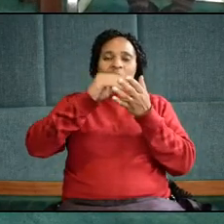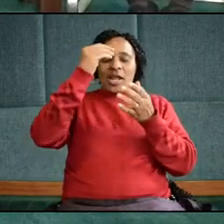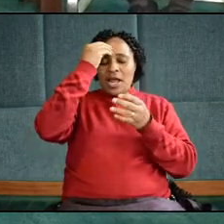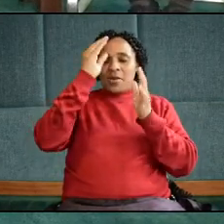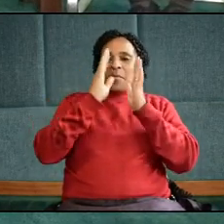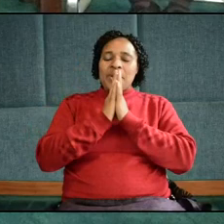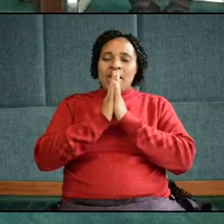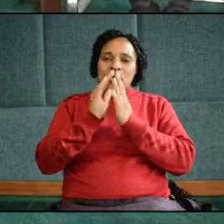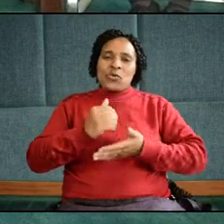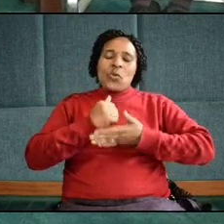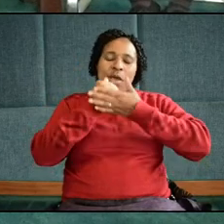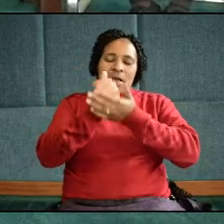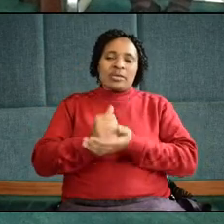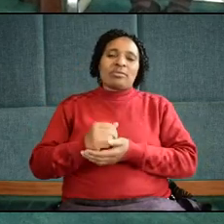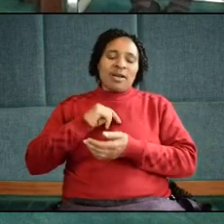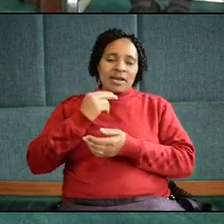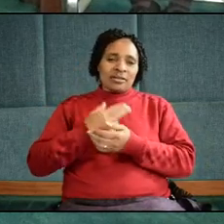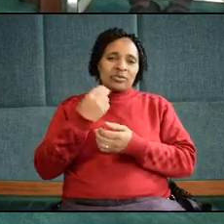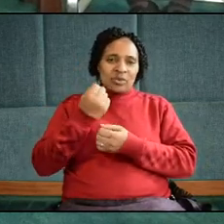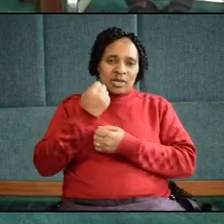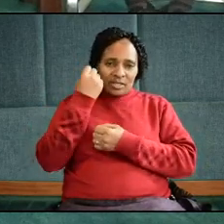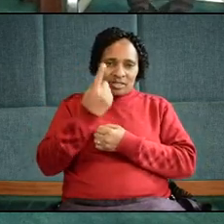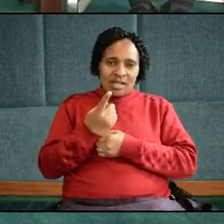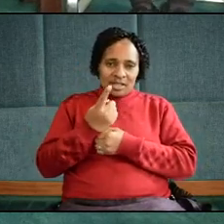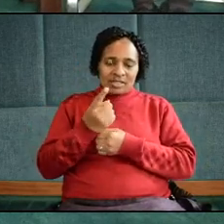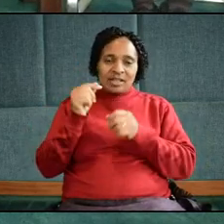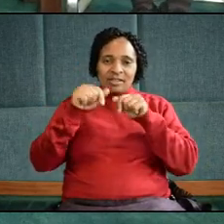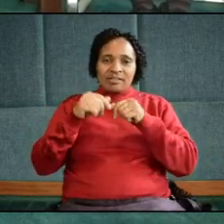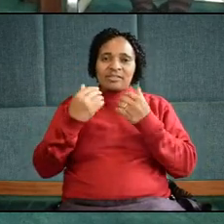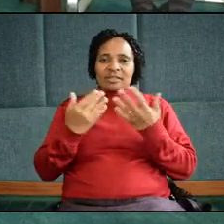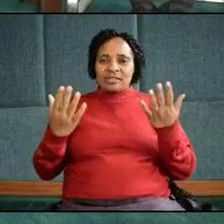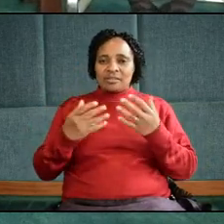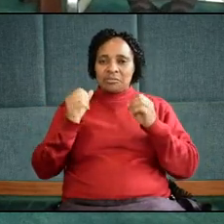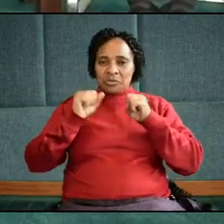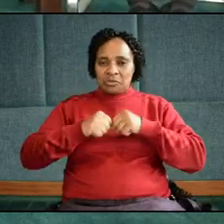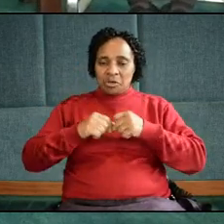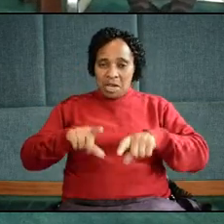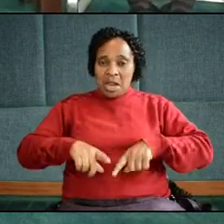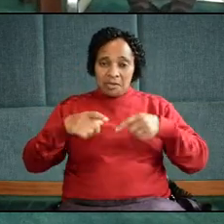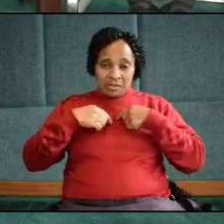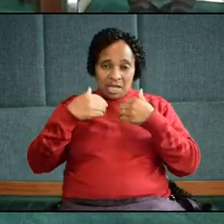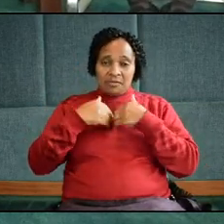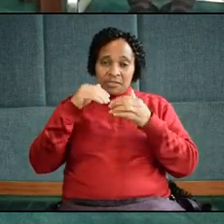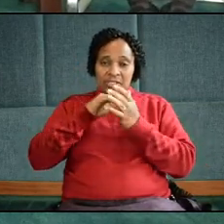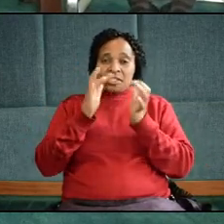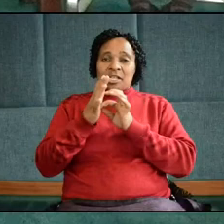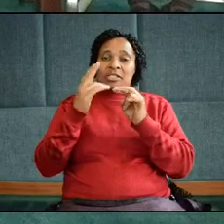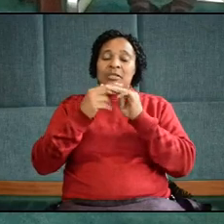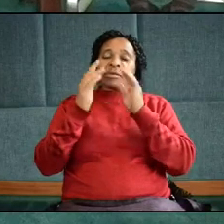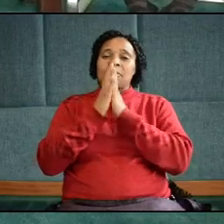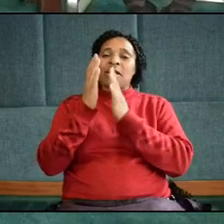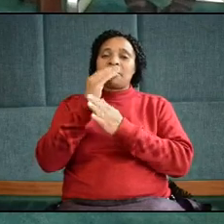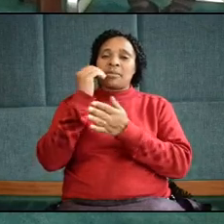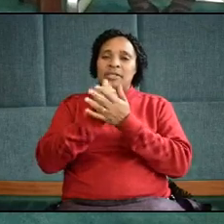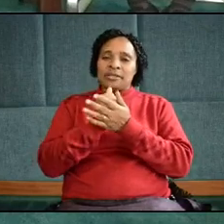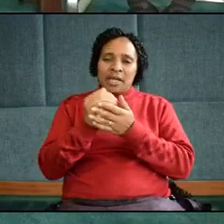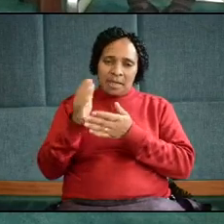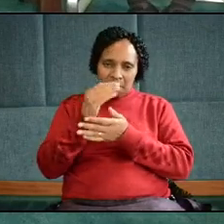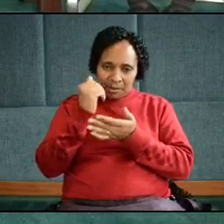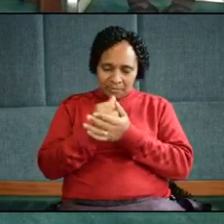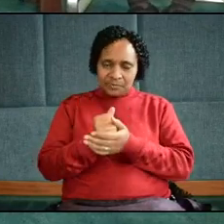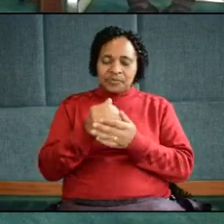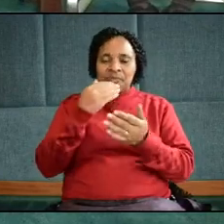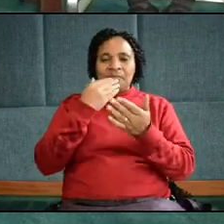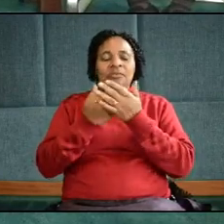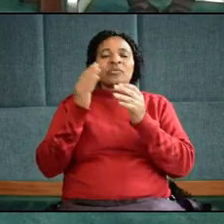pray that you may help us to understand and these things to stick in our lives. In Jesus' name I pray. Amen. Amen. Amen.